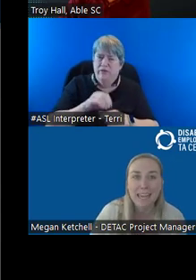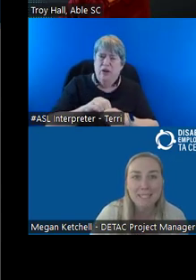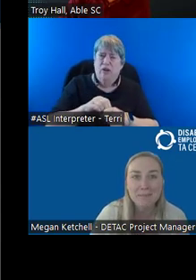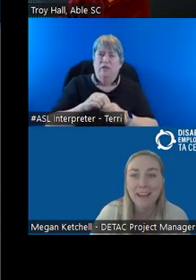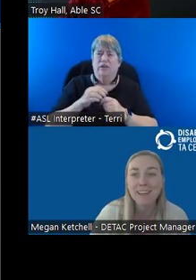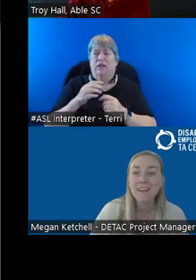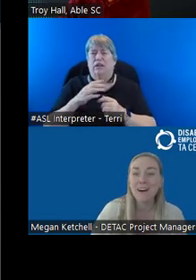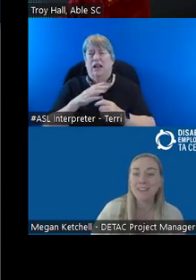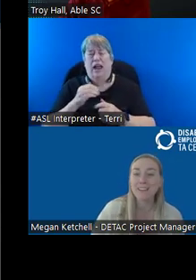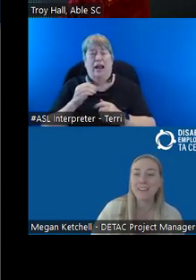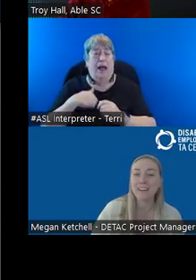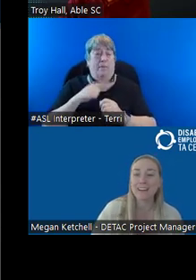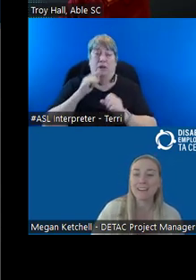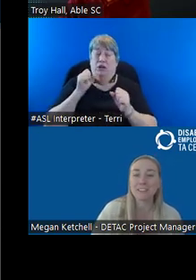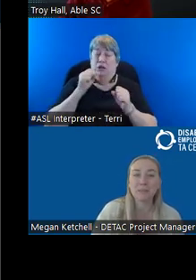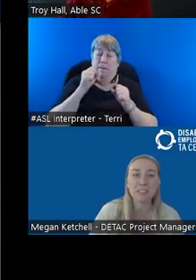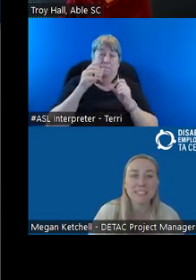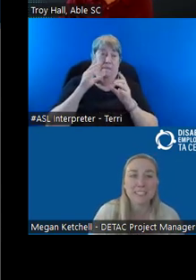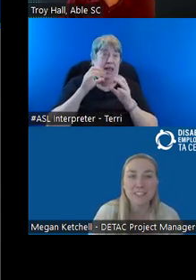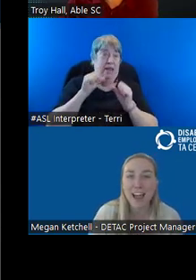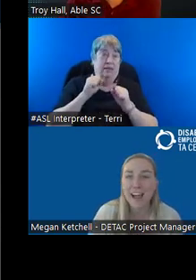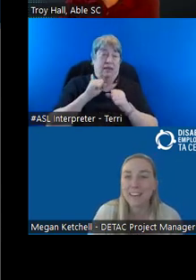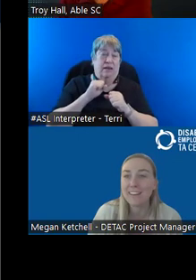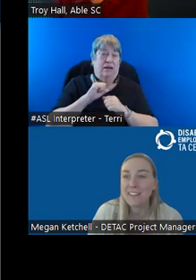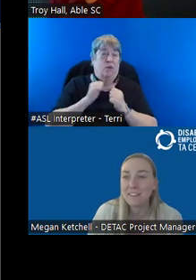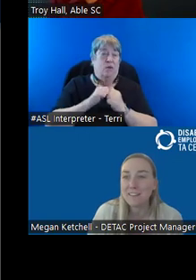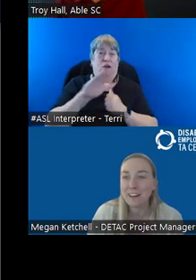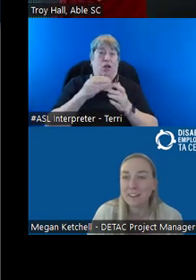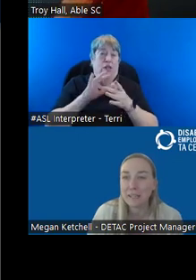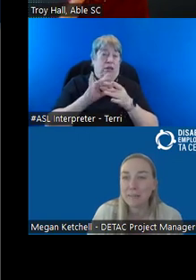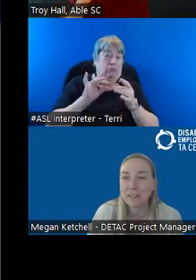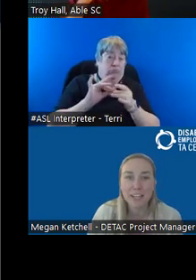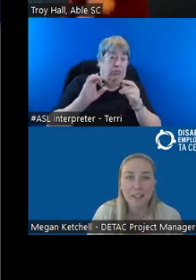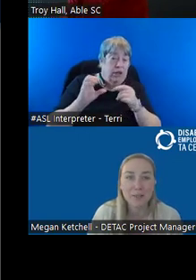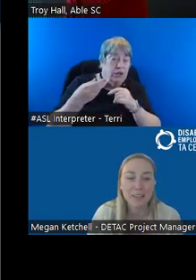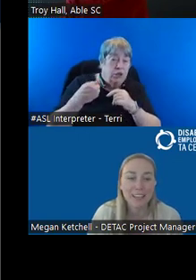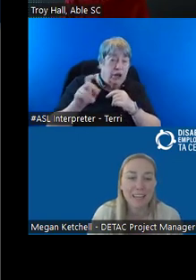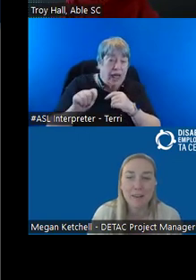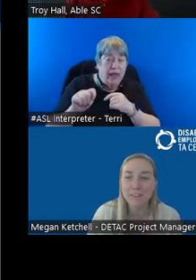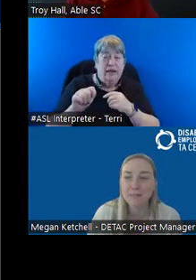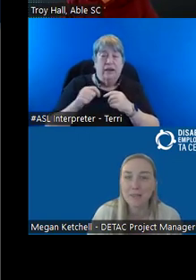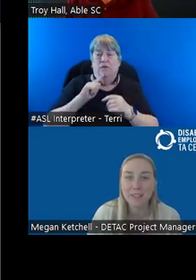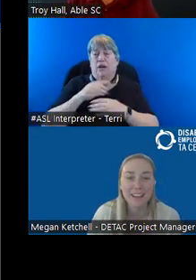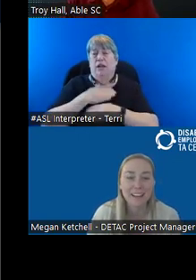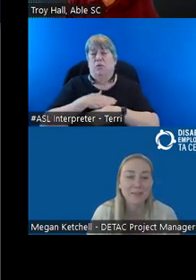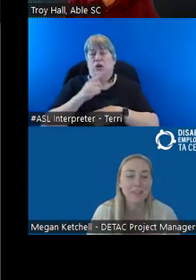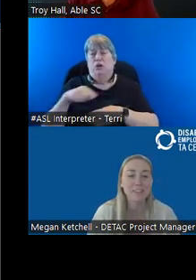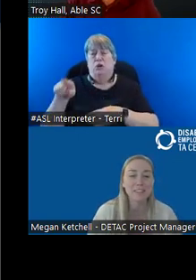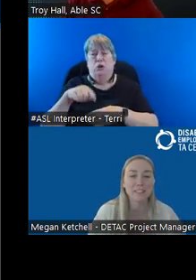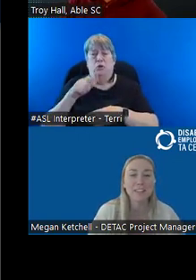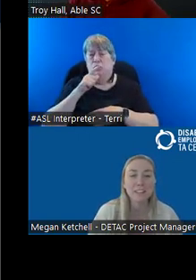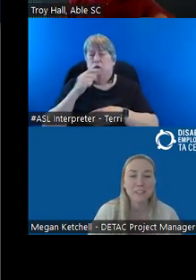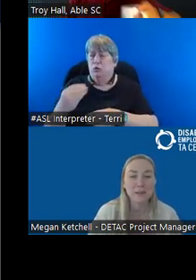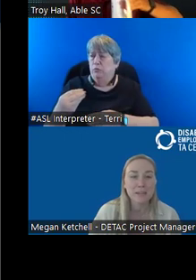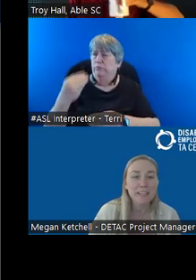I'm amazed by all the contributions in the chat, and really appreciate those who kind of came off mute and asked